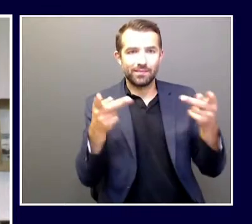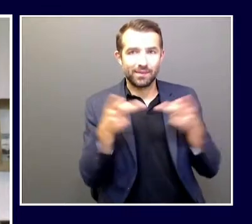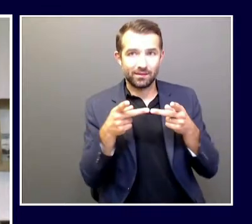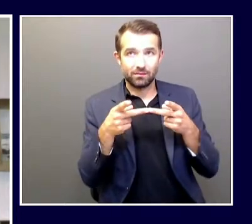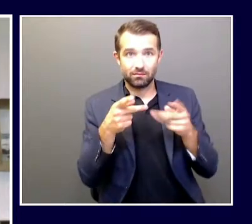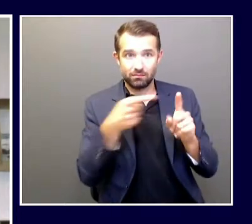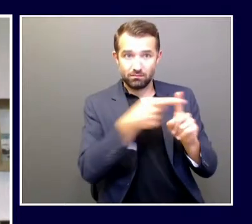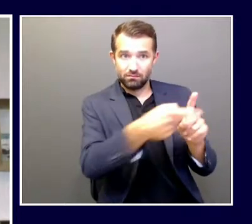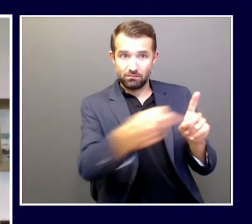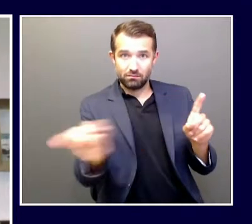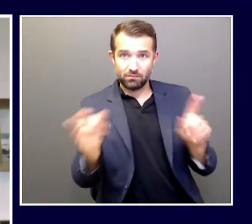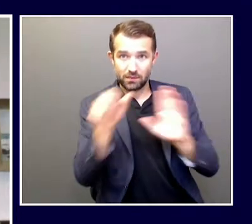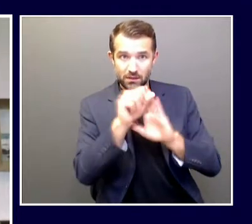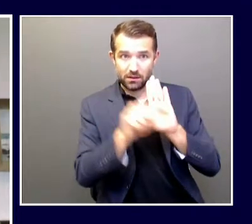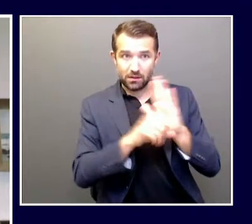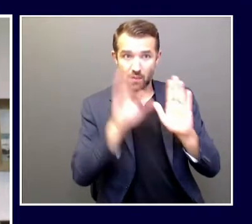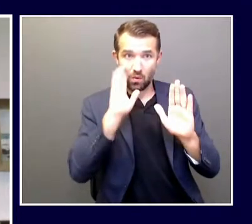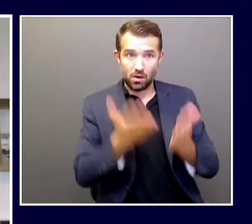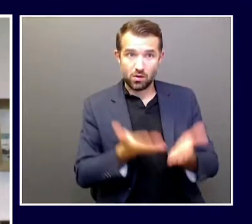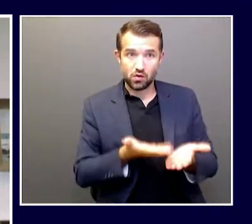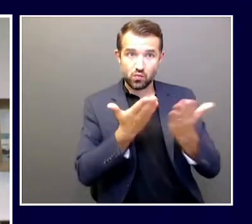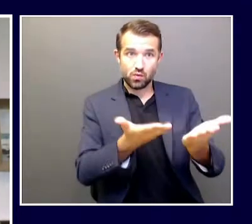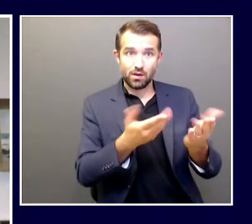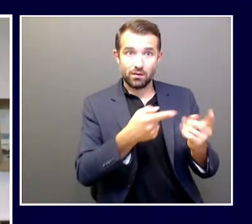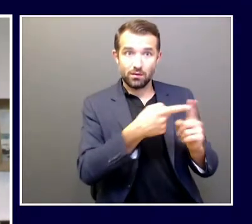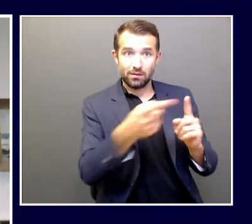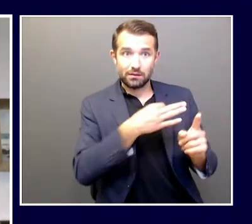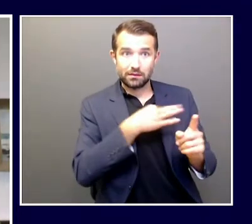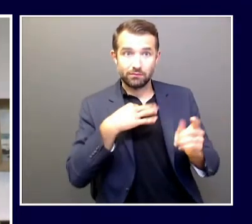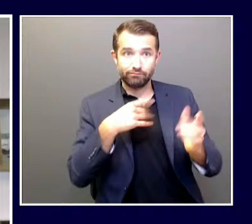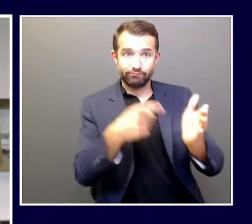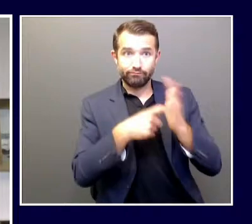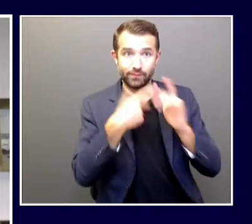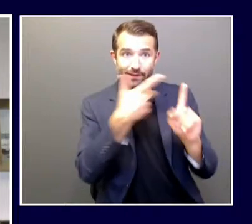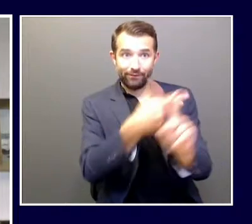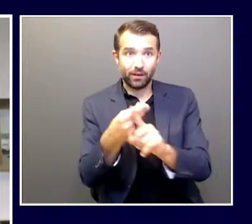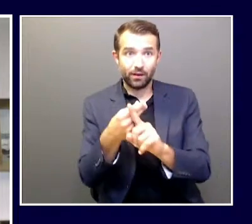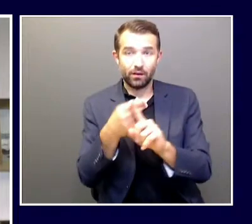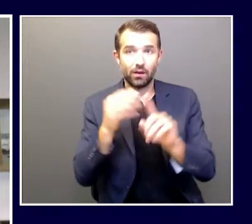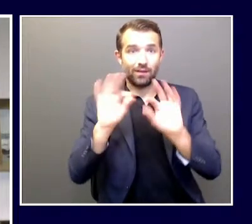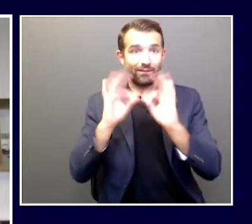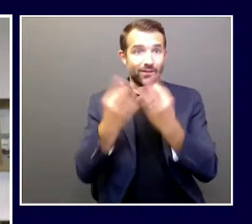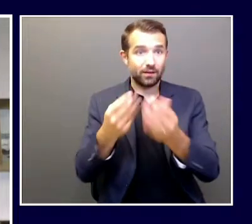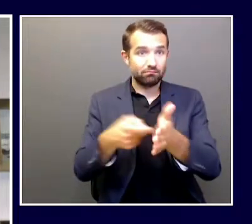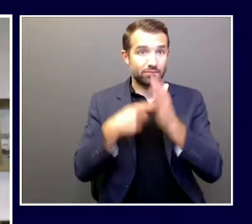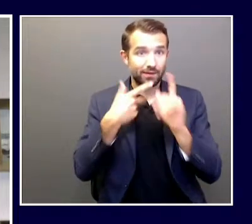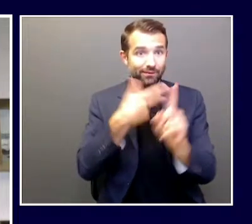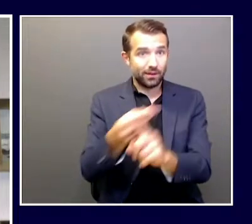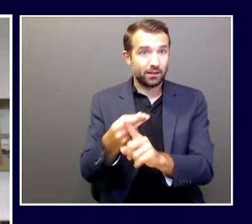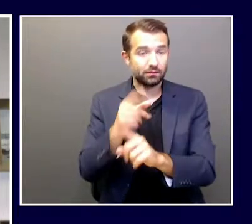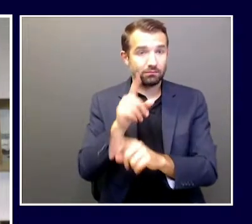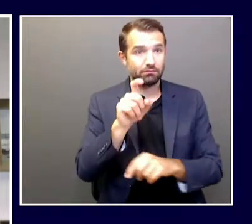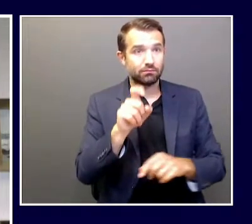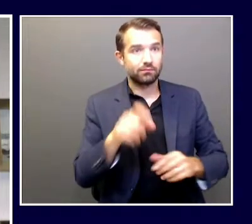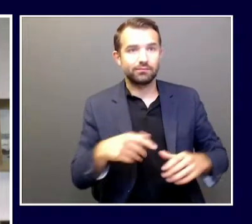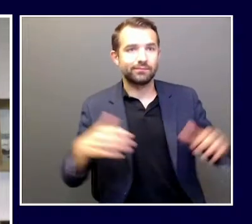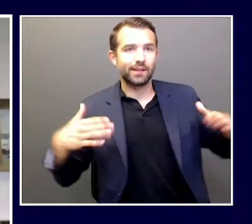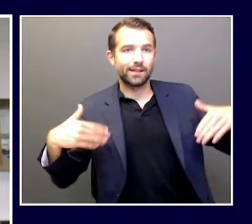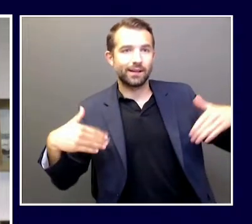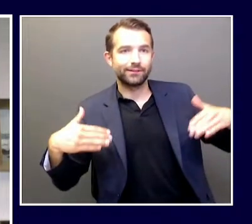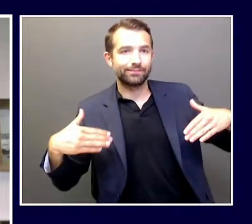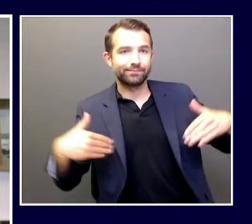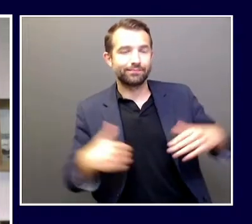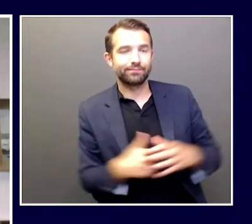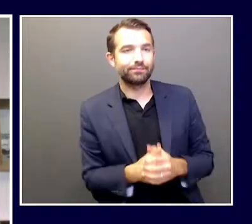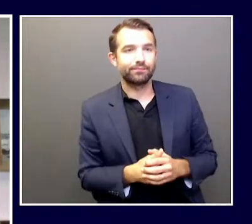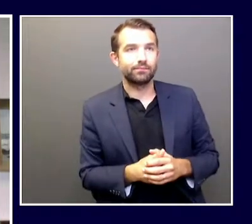COVID, since kids are too young right now to be vaccinated? Nothing of that nature at this time. Certainly, again, as I've mentioned, we discuss